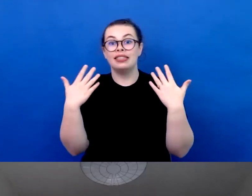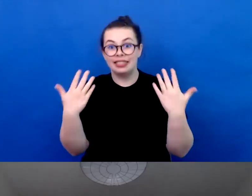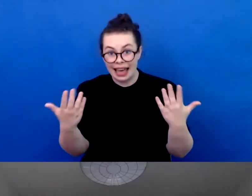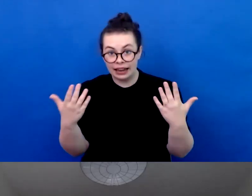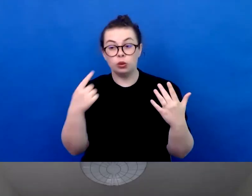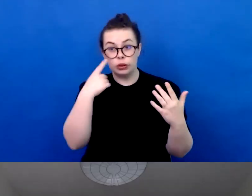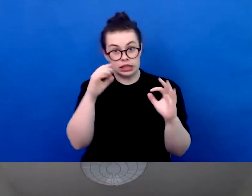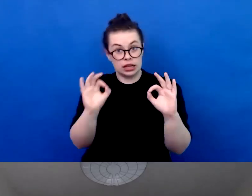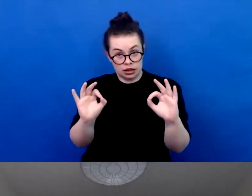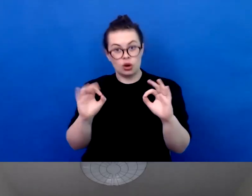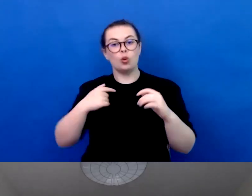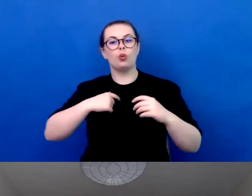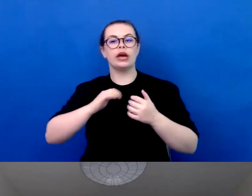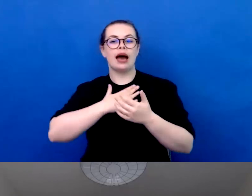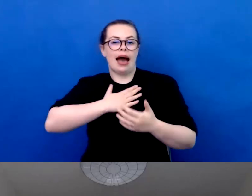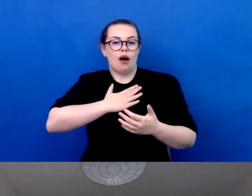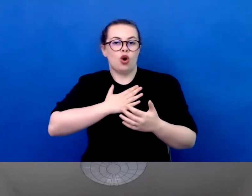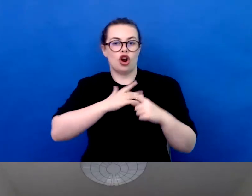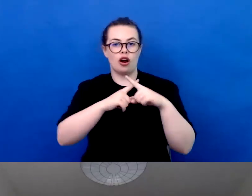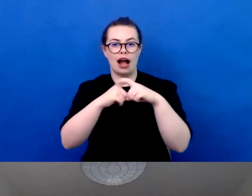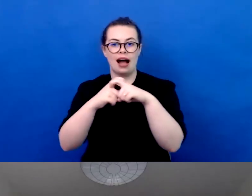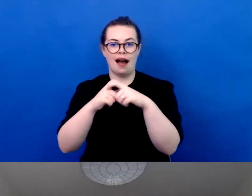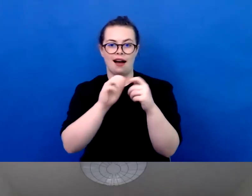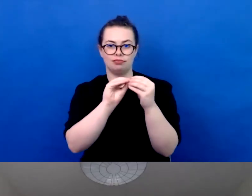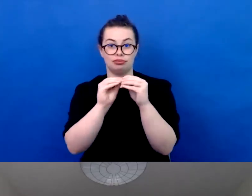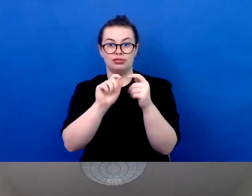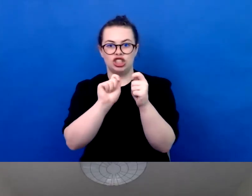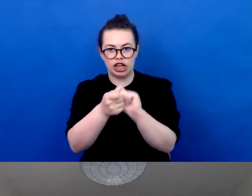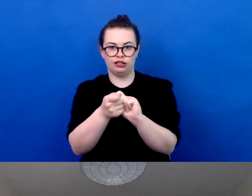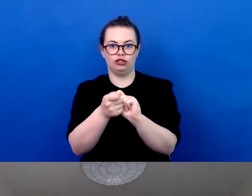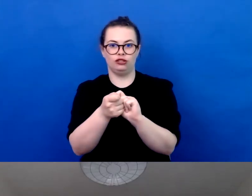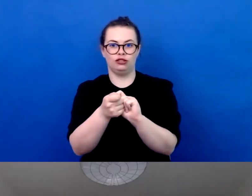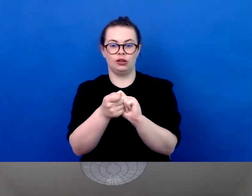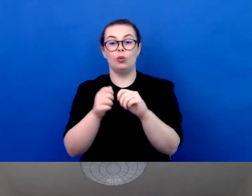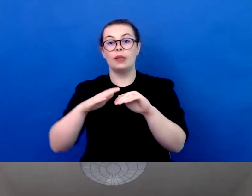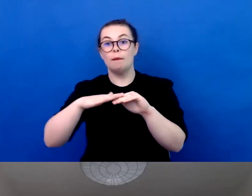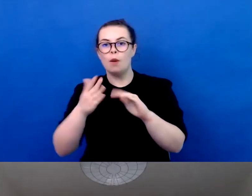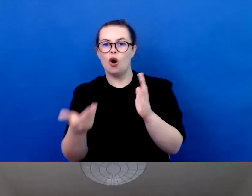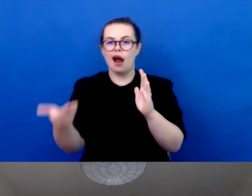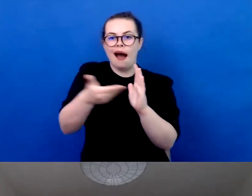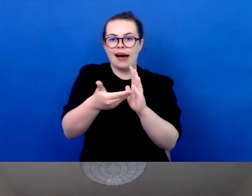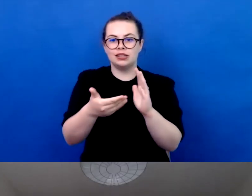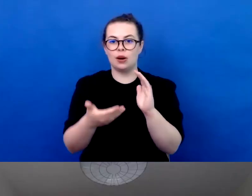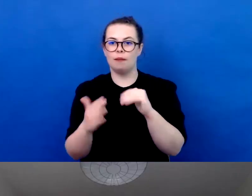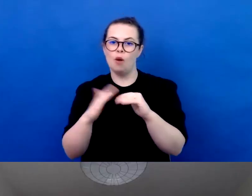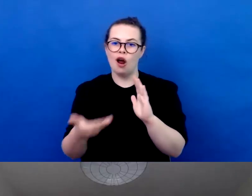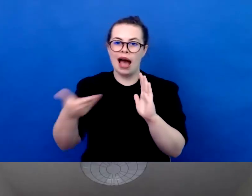that we are using in each module with more plausible algorithms.